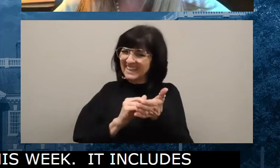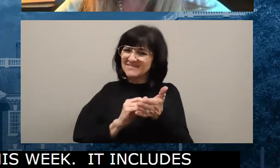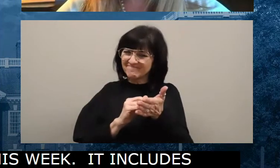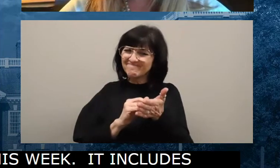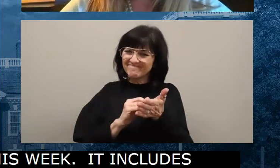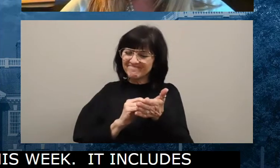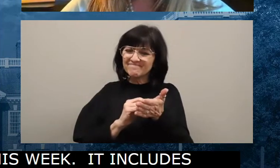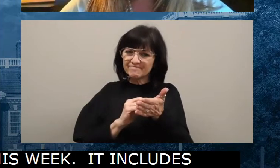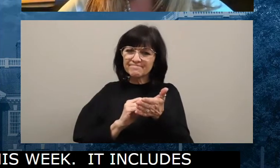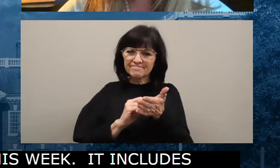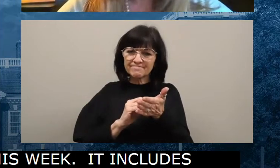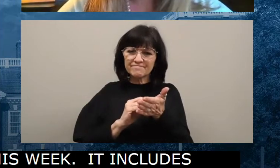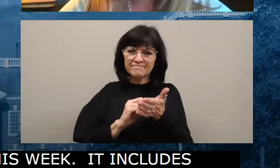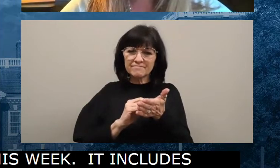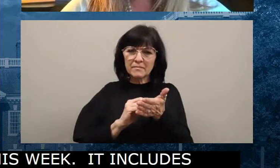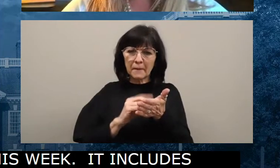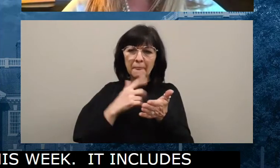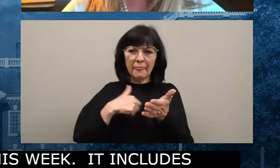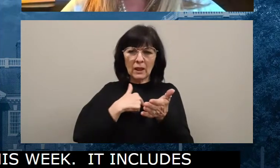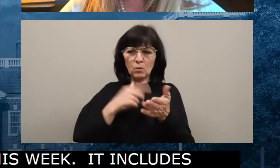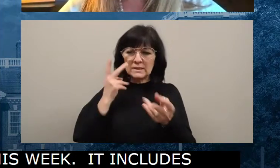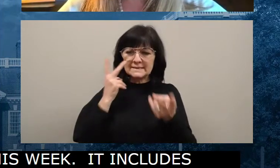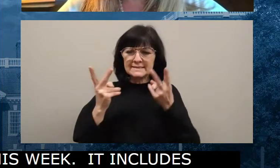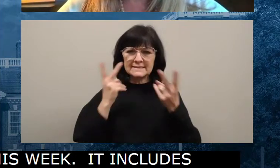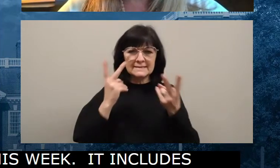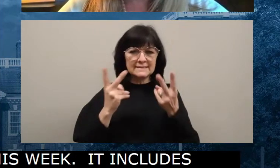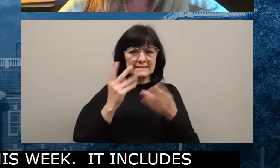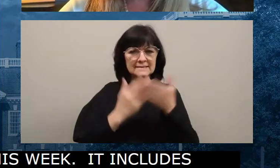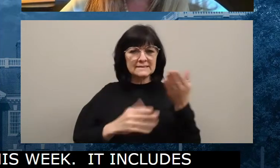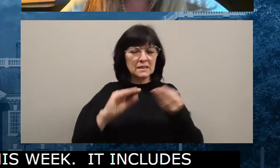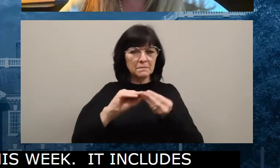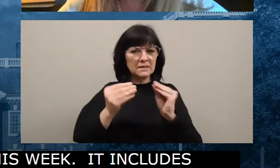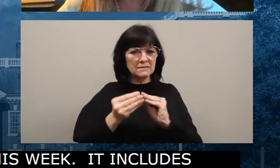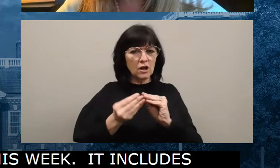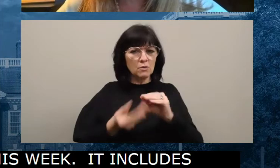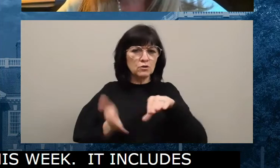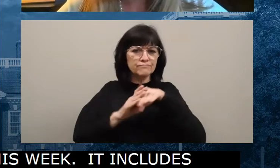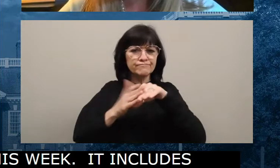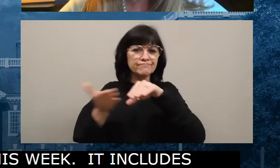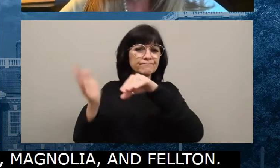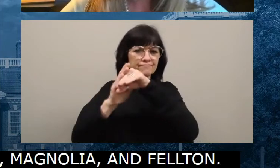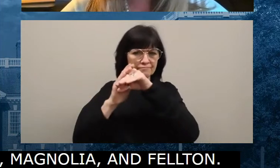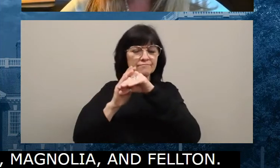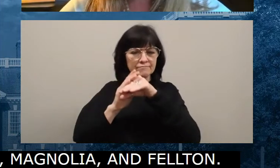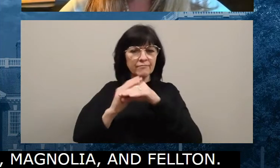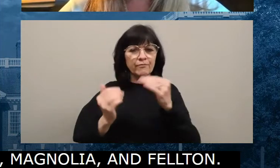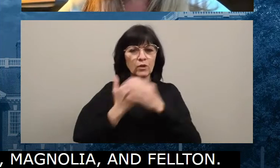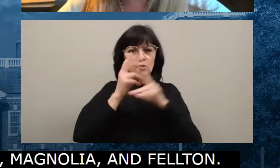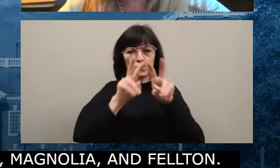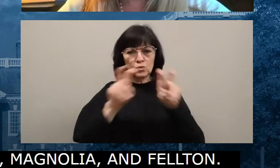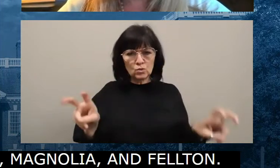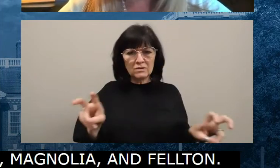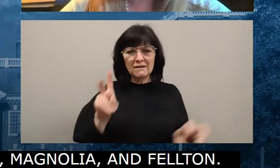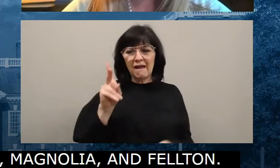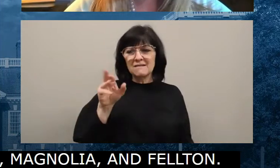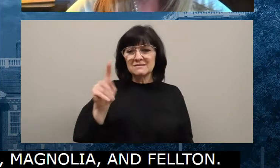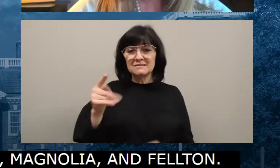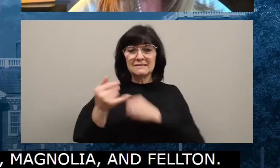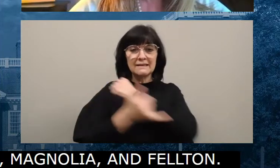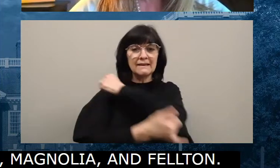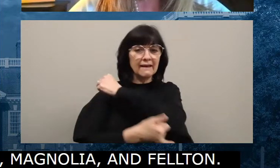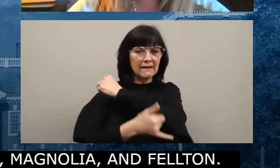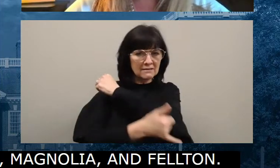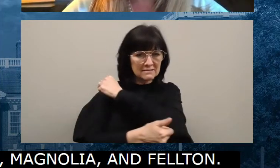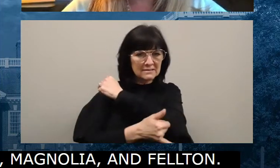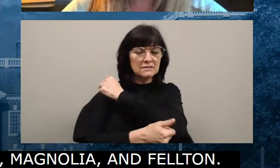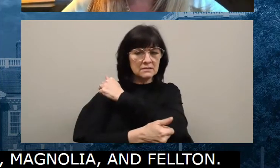really seeing higher levels through much of Newcastle and Kent County, not as much in